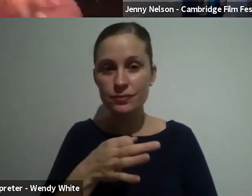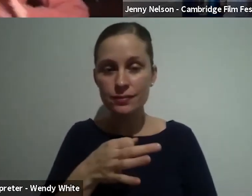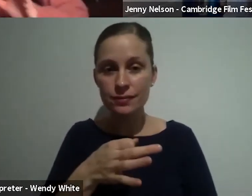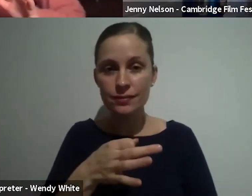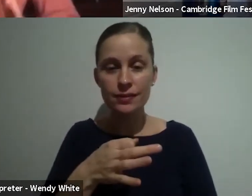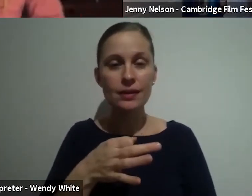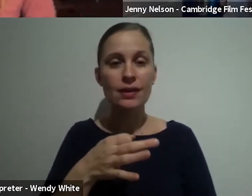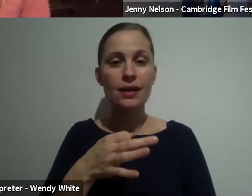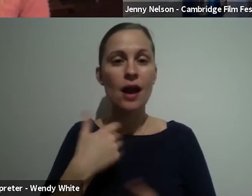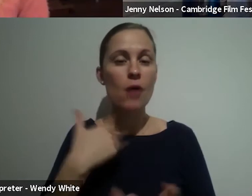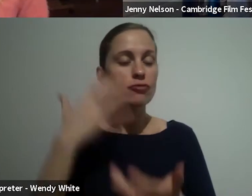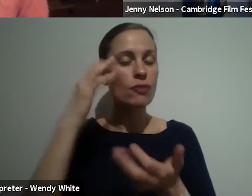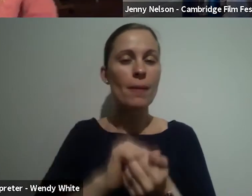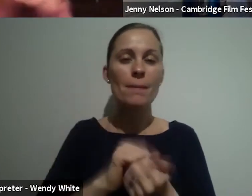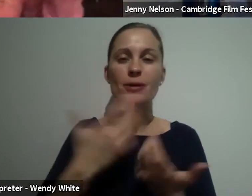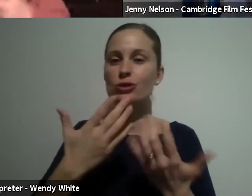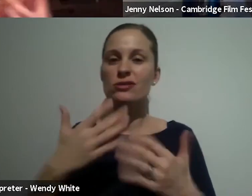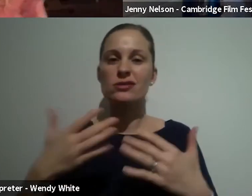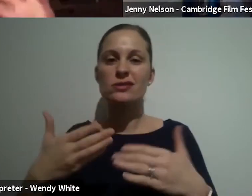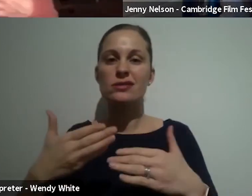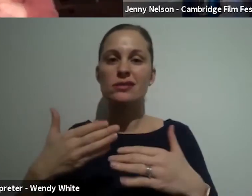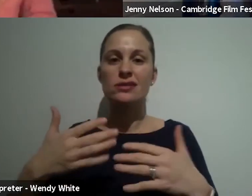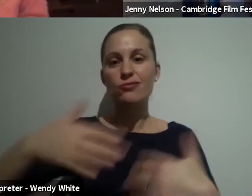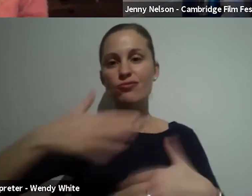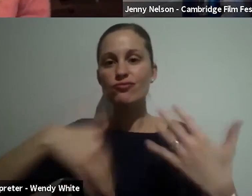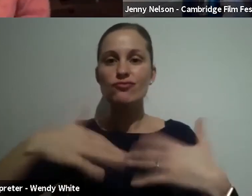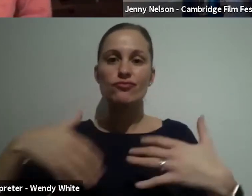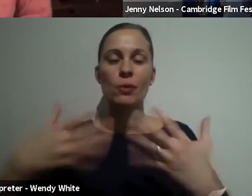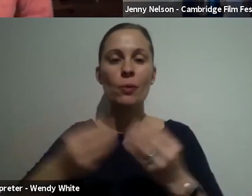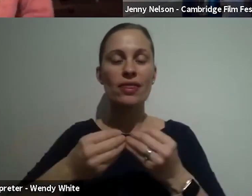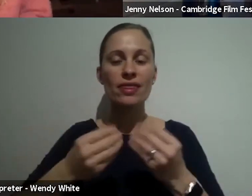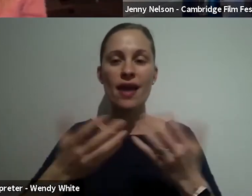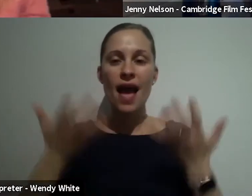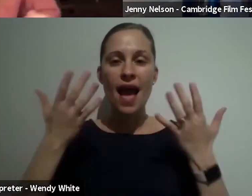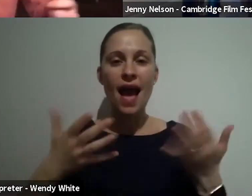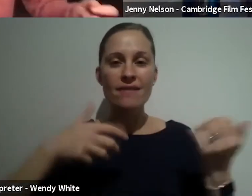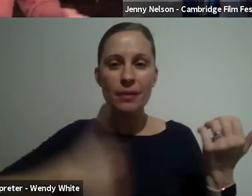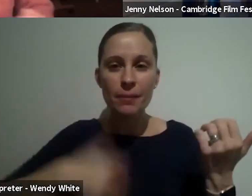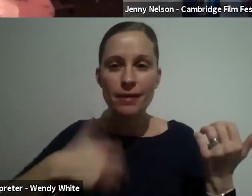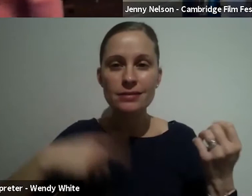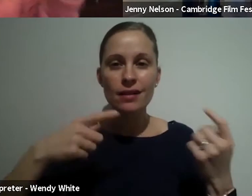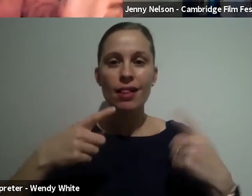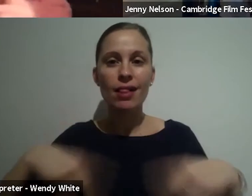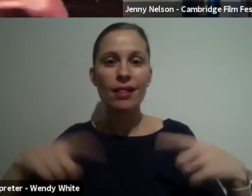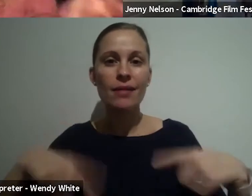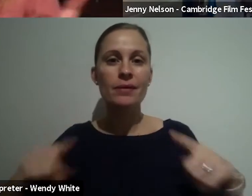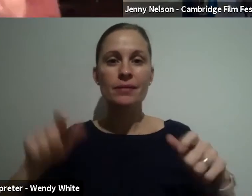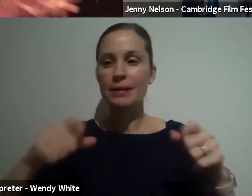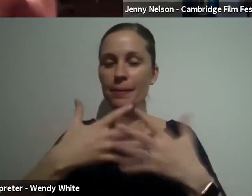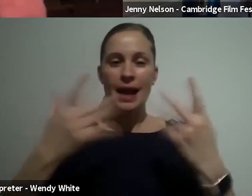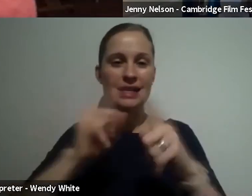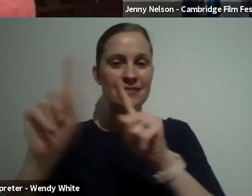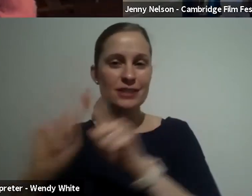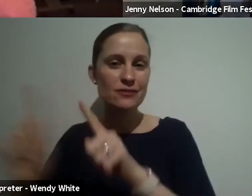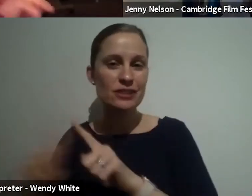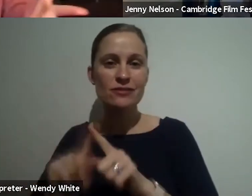gathering or hanging around with these heavy metal guys, no, and with punkies. It was like many, many